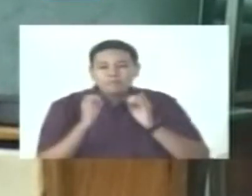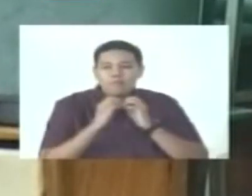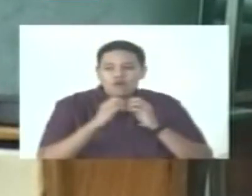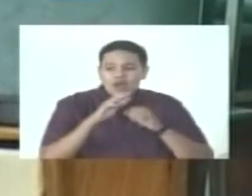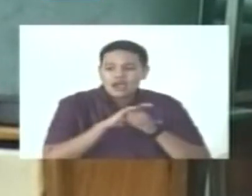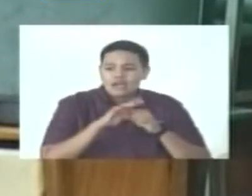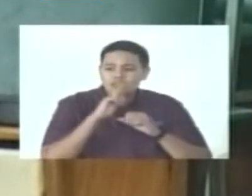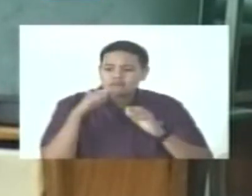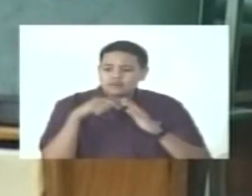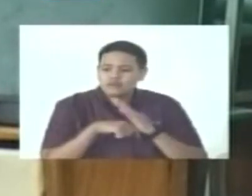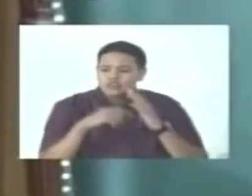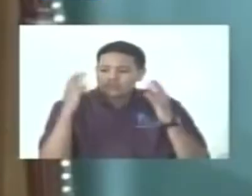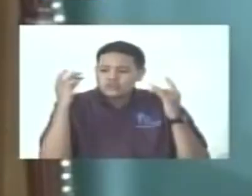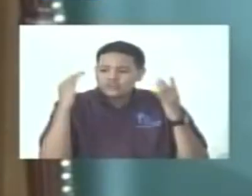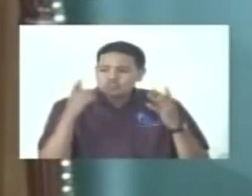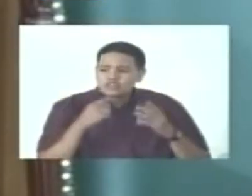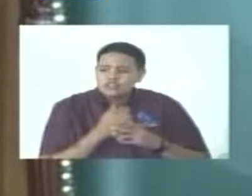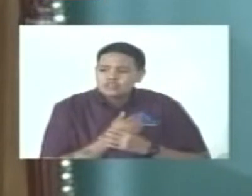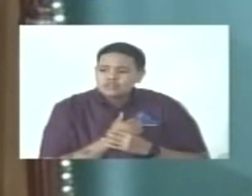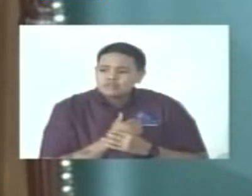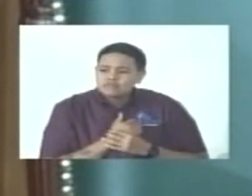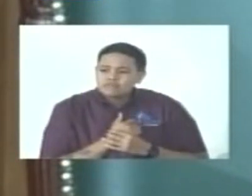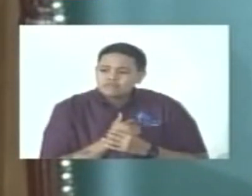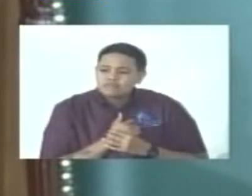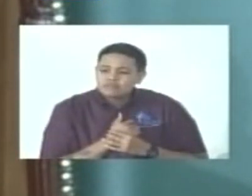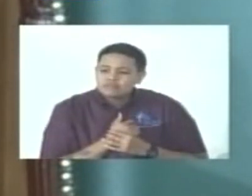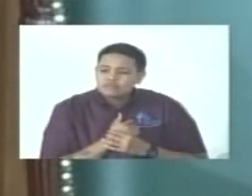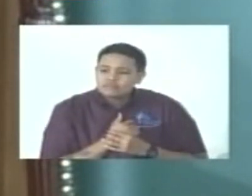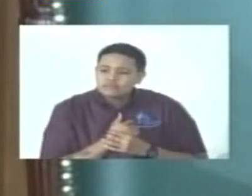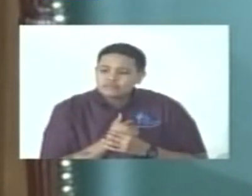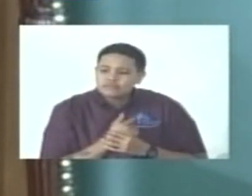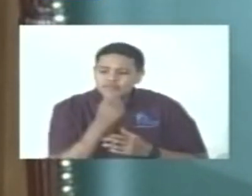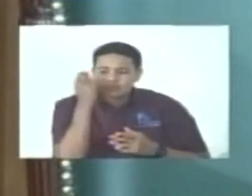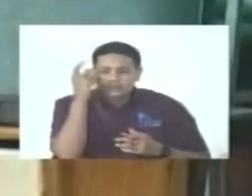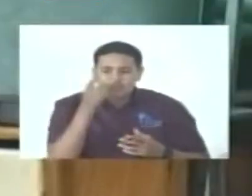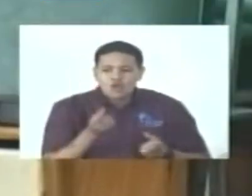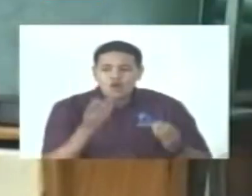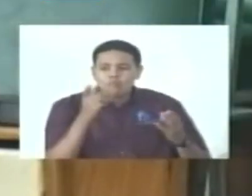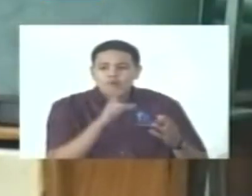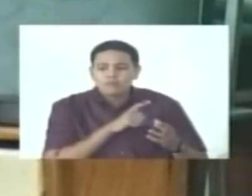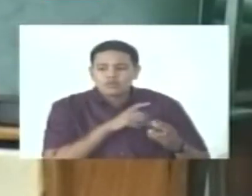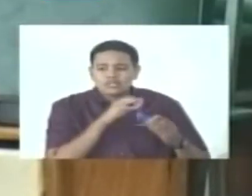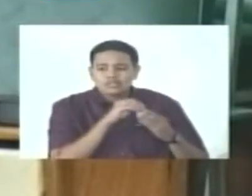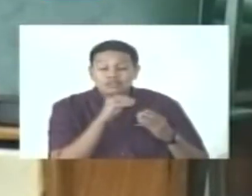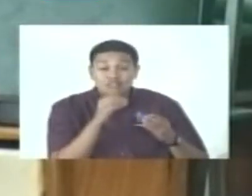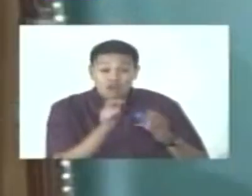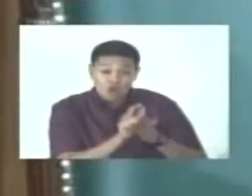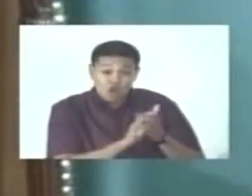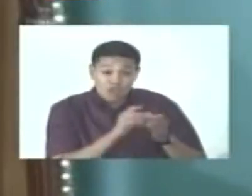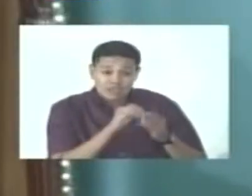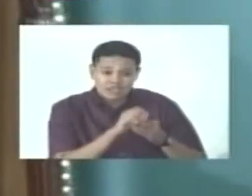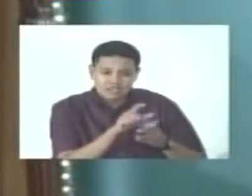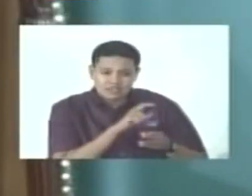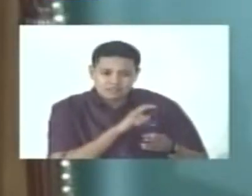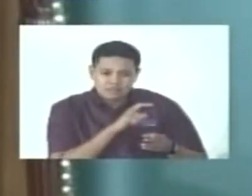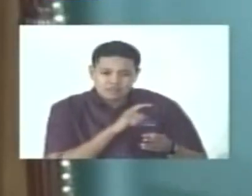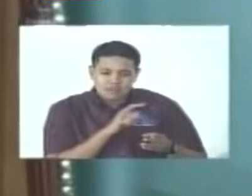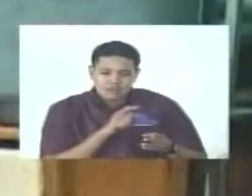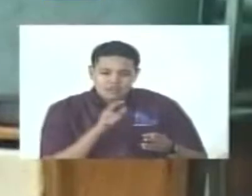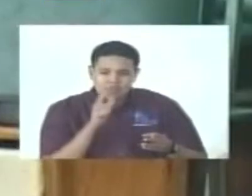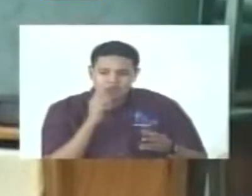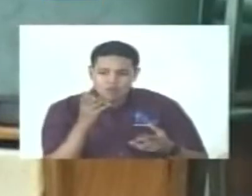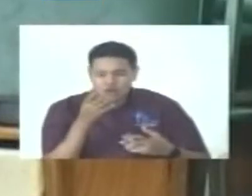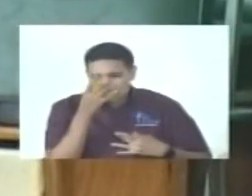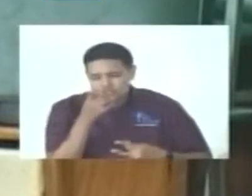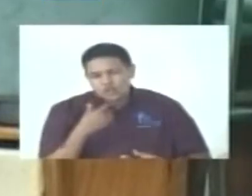Sorry, you have any idea what the complement of attorneys in the force is, no? I don't have that information, President, but I know... As a matter of interest,